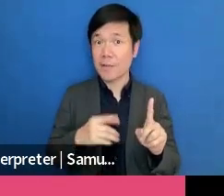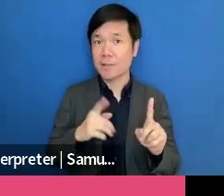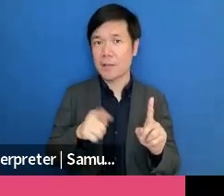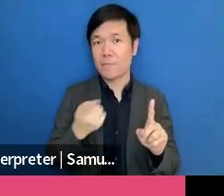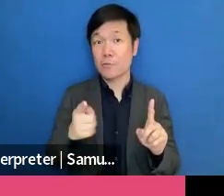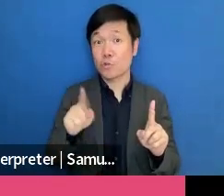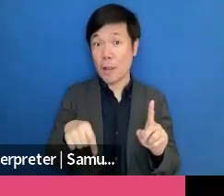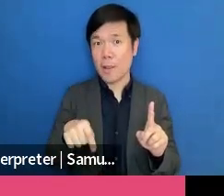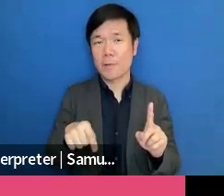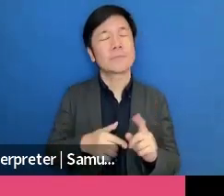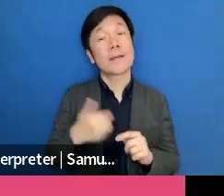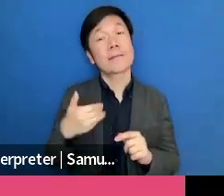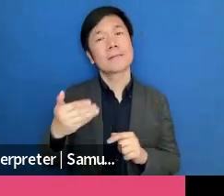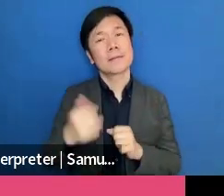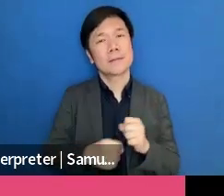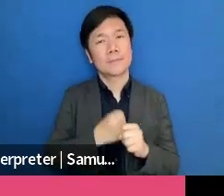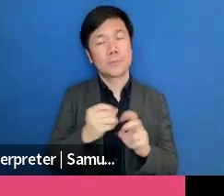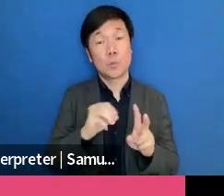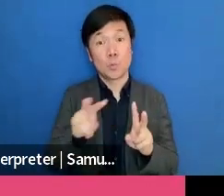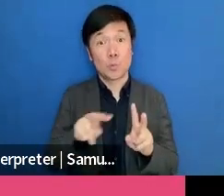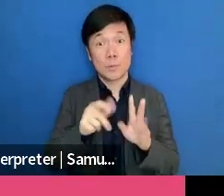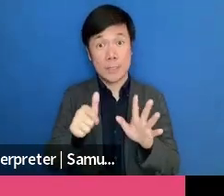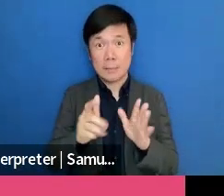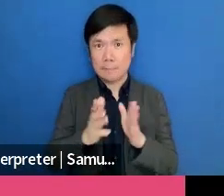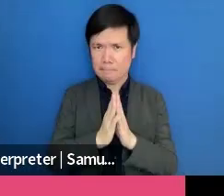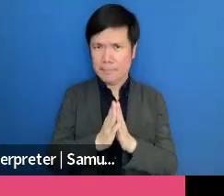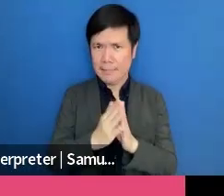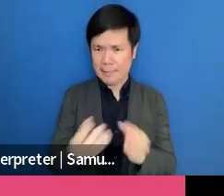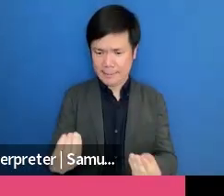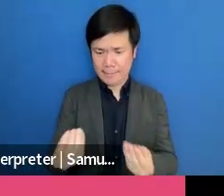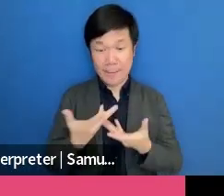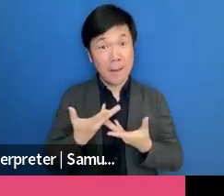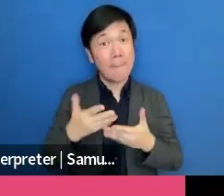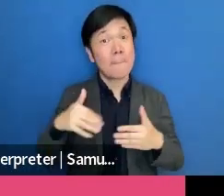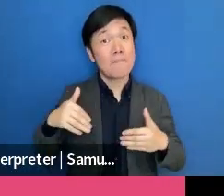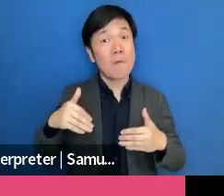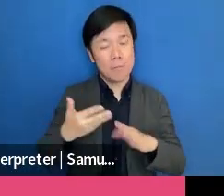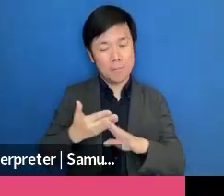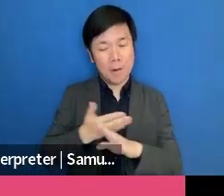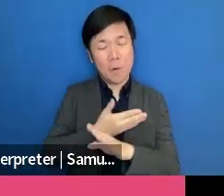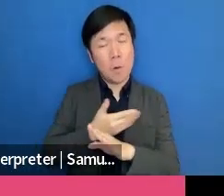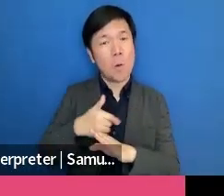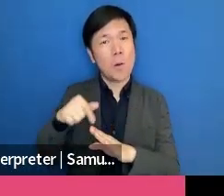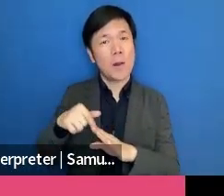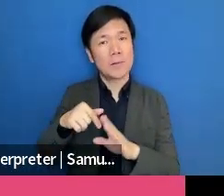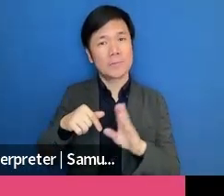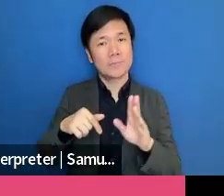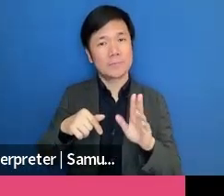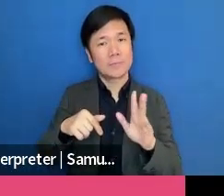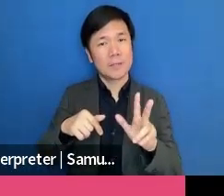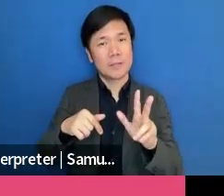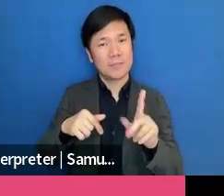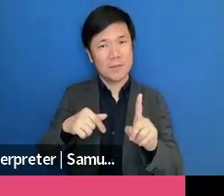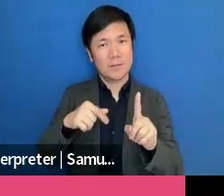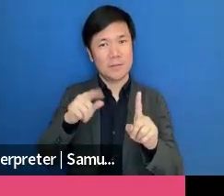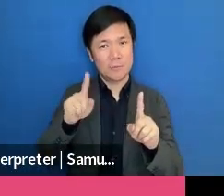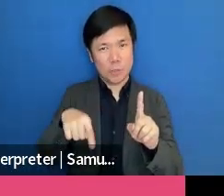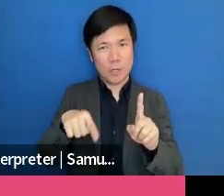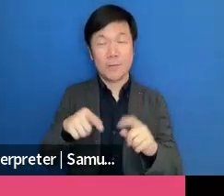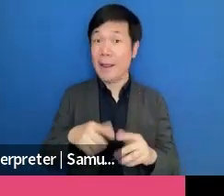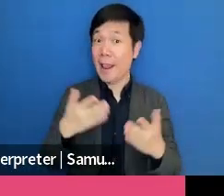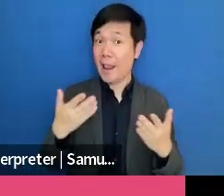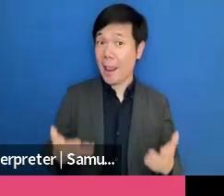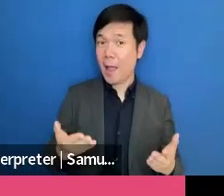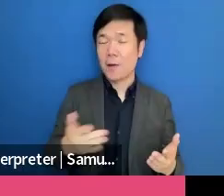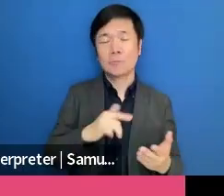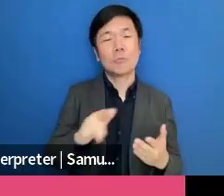all, if you're interested, to please submit before that deadline. Last but not least, all the presentations